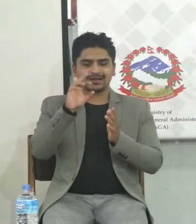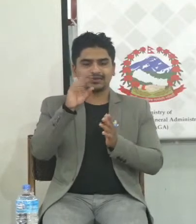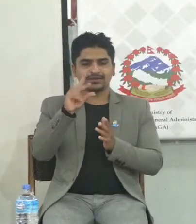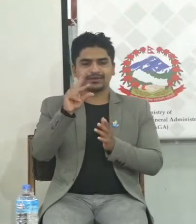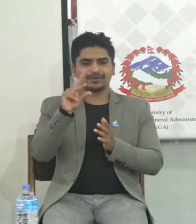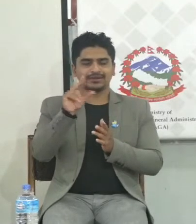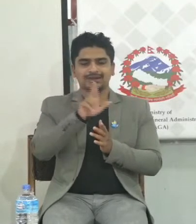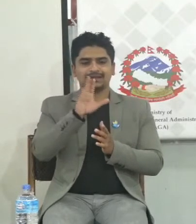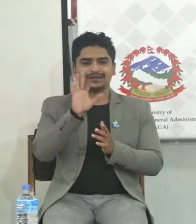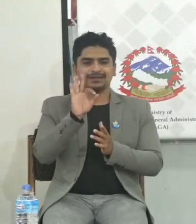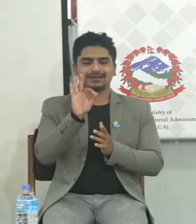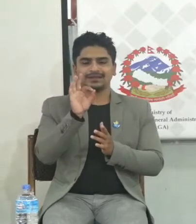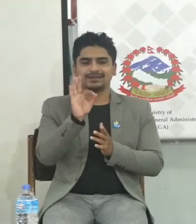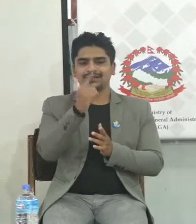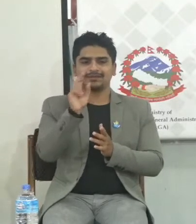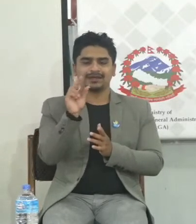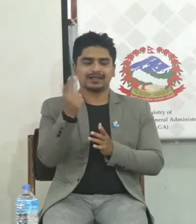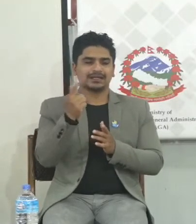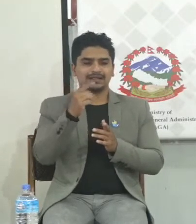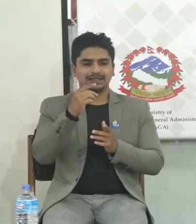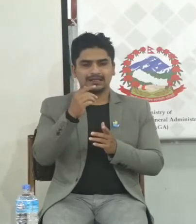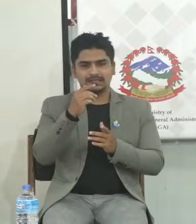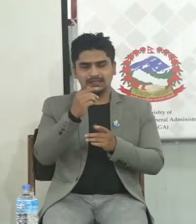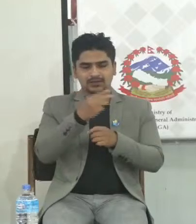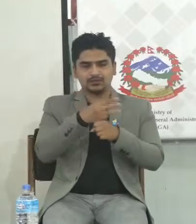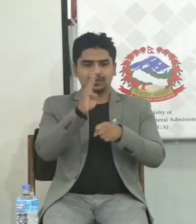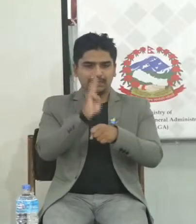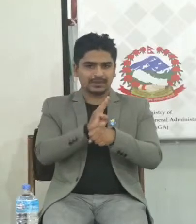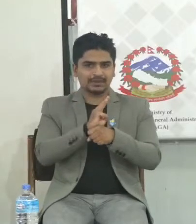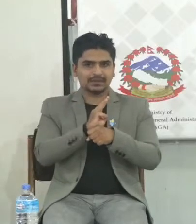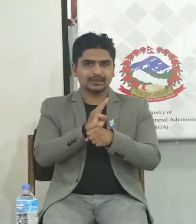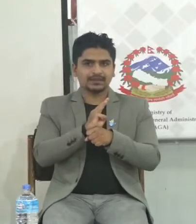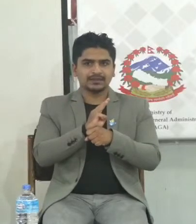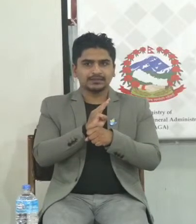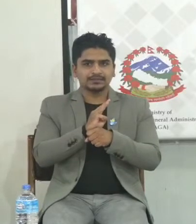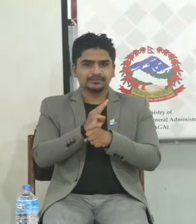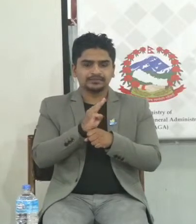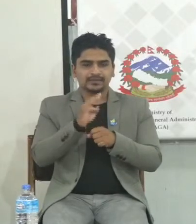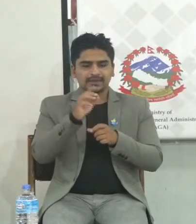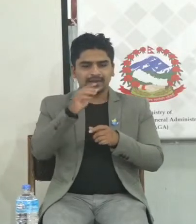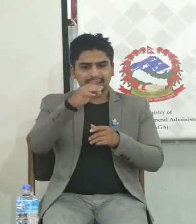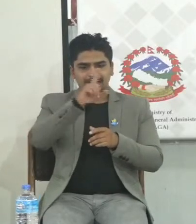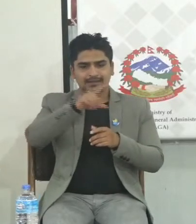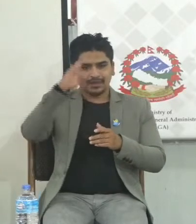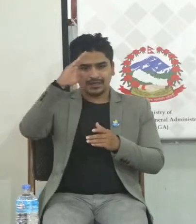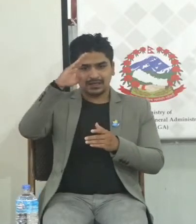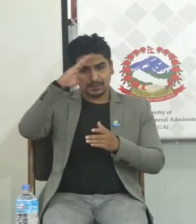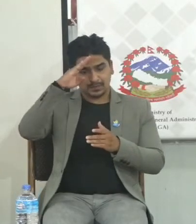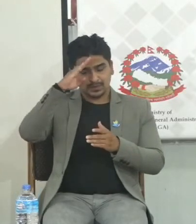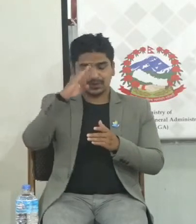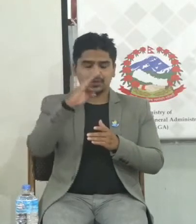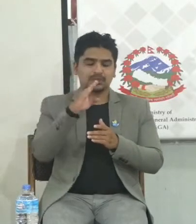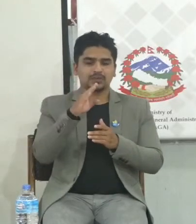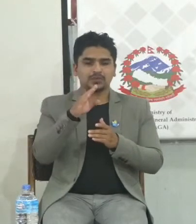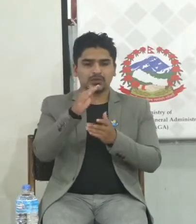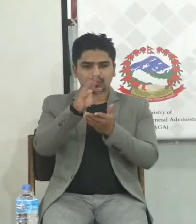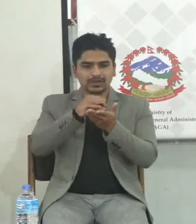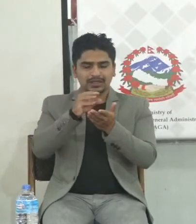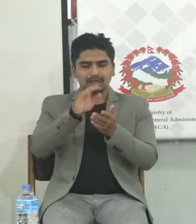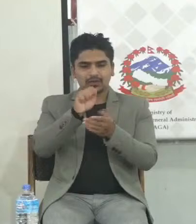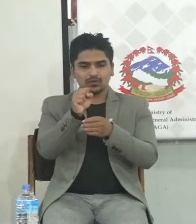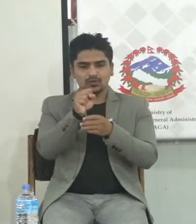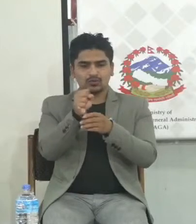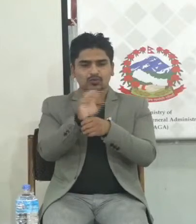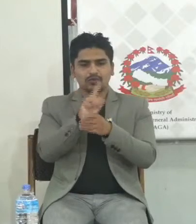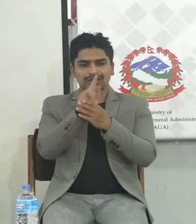data shows that after the COVID-19, the rate of suicide is increased because of the